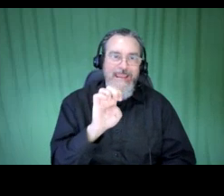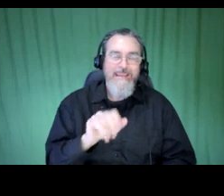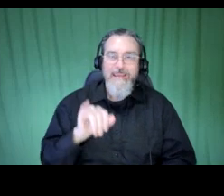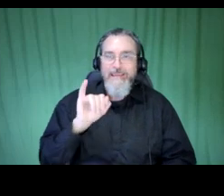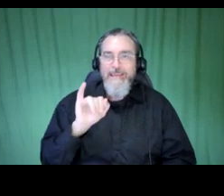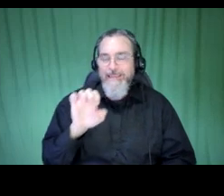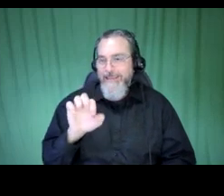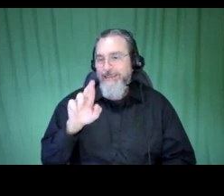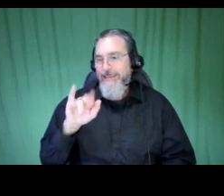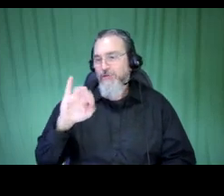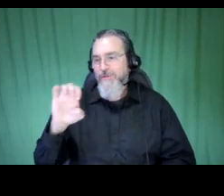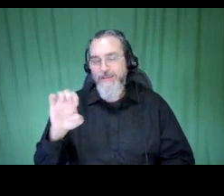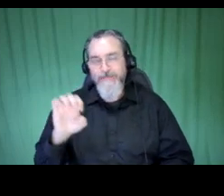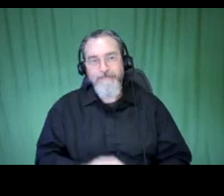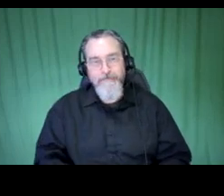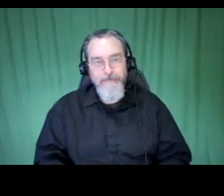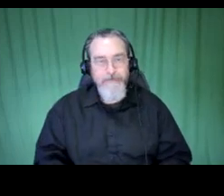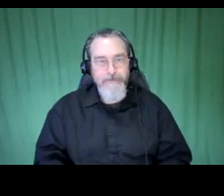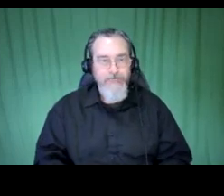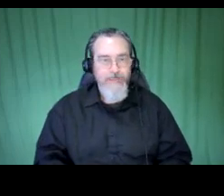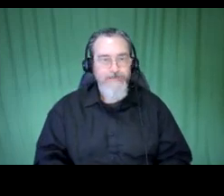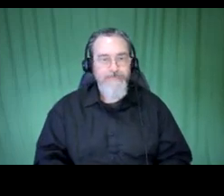communities. So next slide, please.